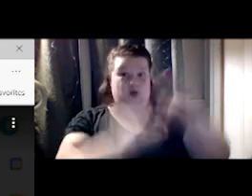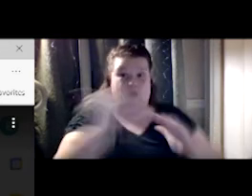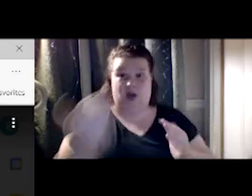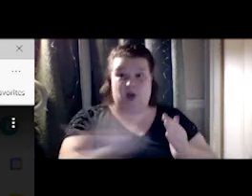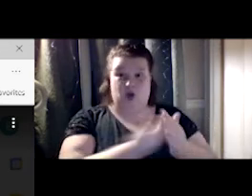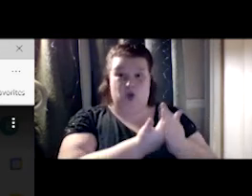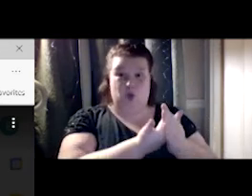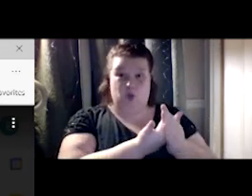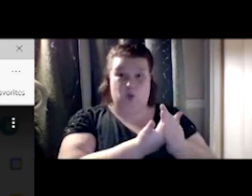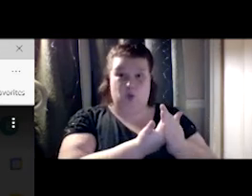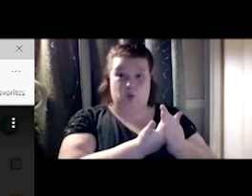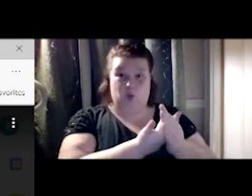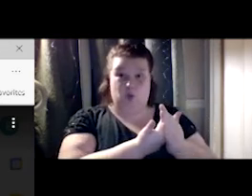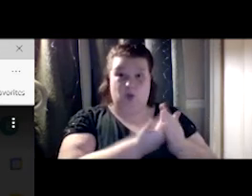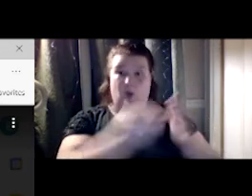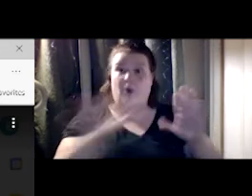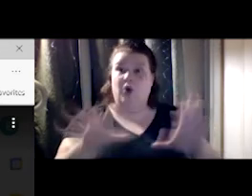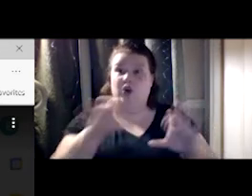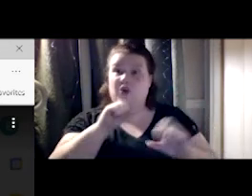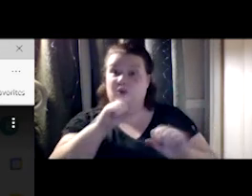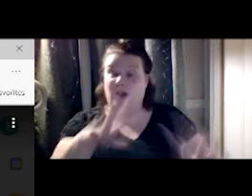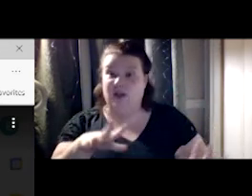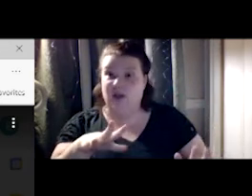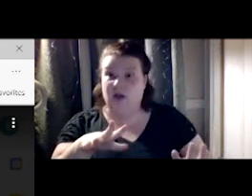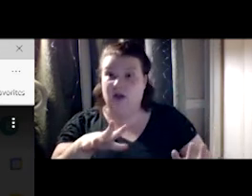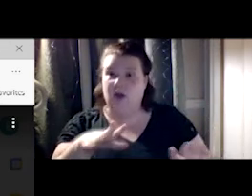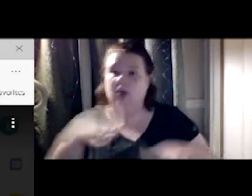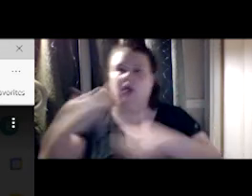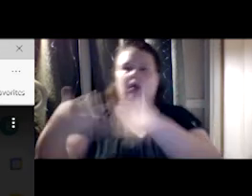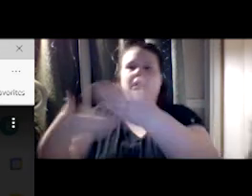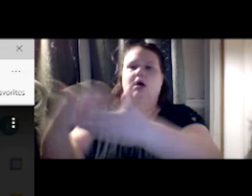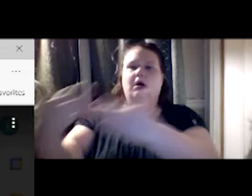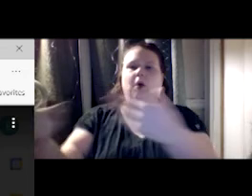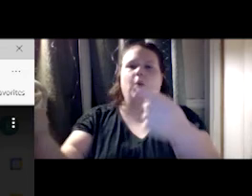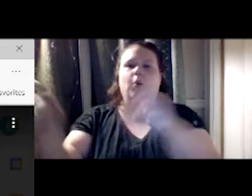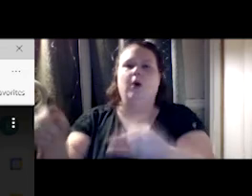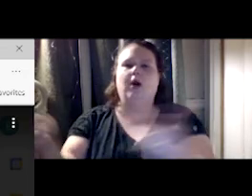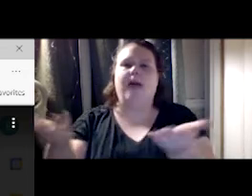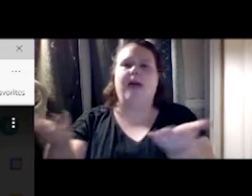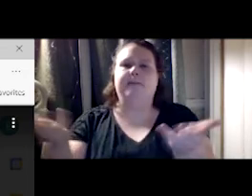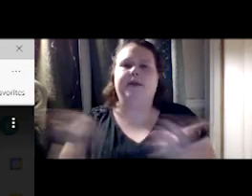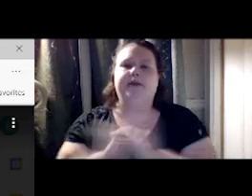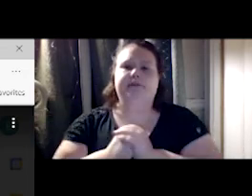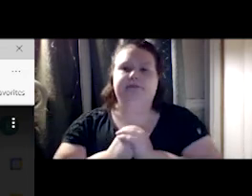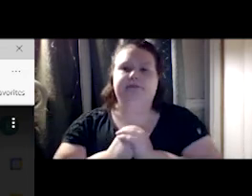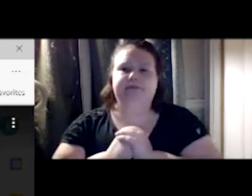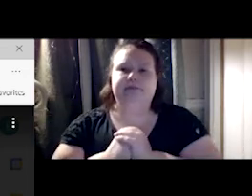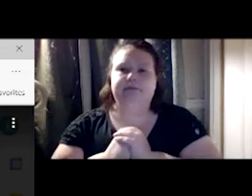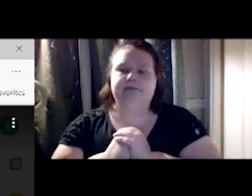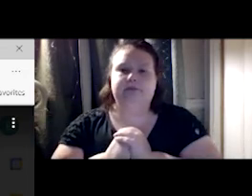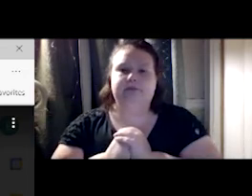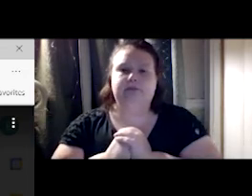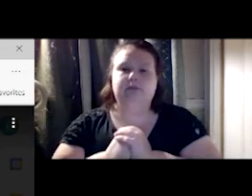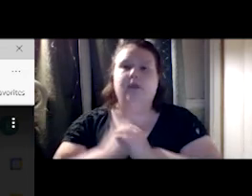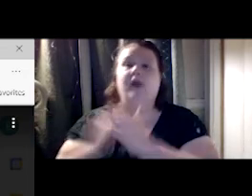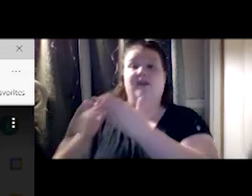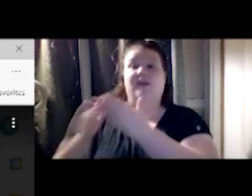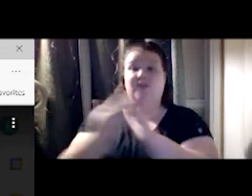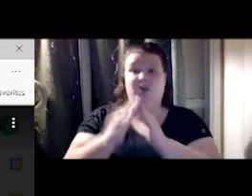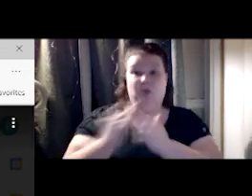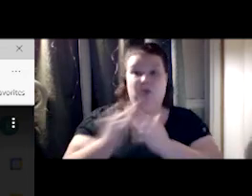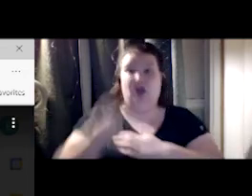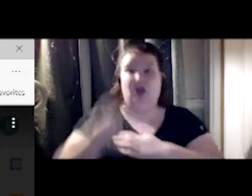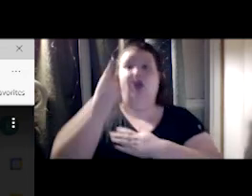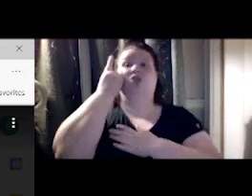get to. What if you don't do anything? You know, what is the ramifications if you don't do anything? And if you have that in hand and the community understands